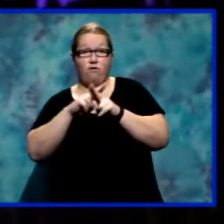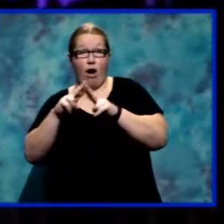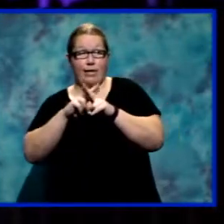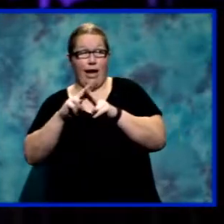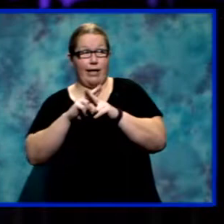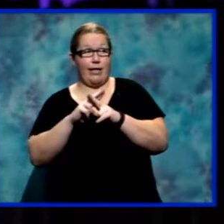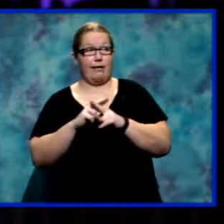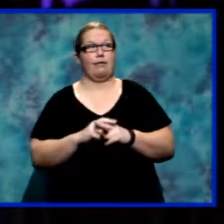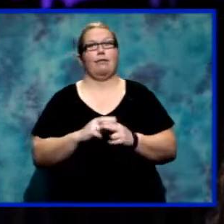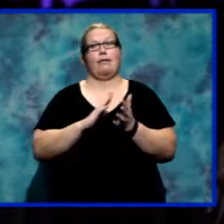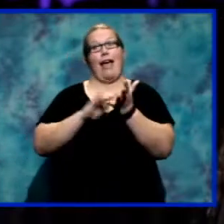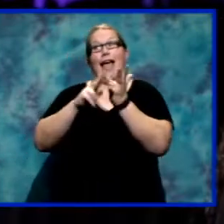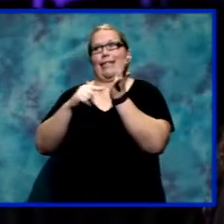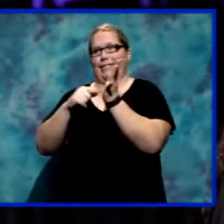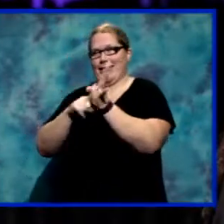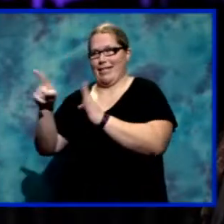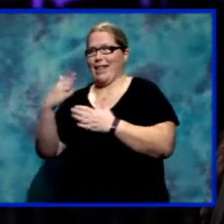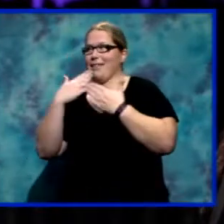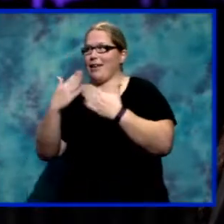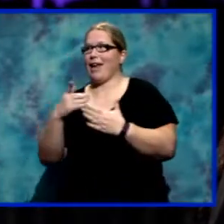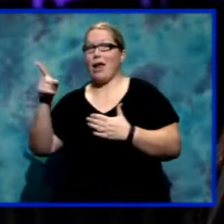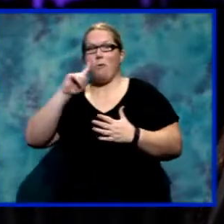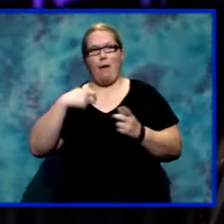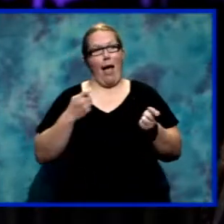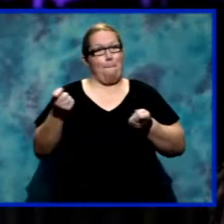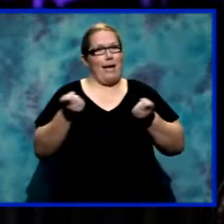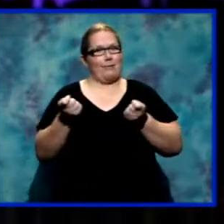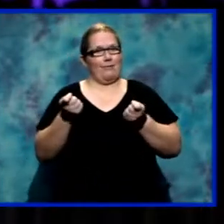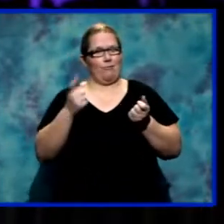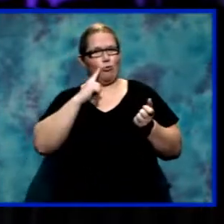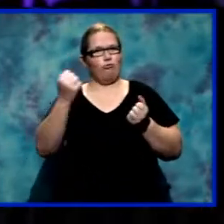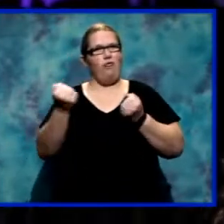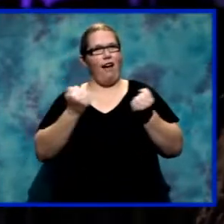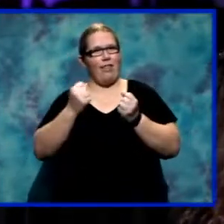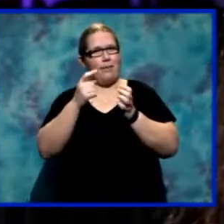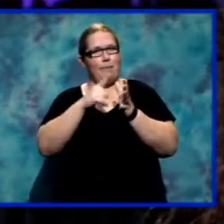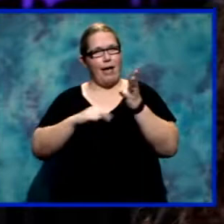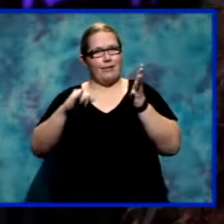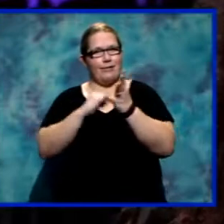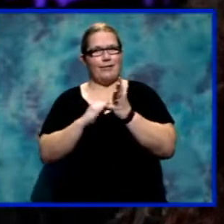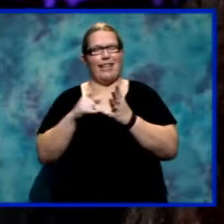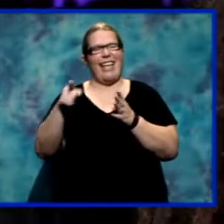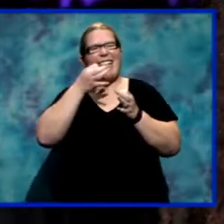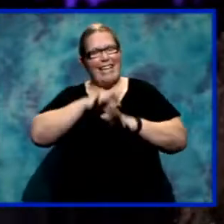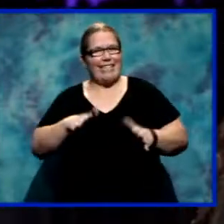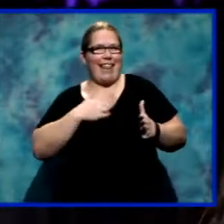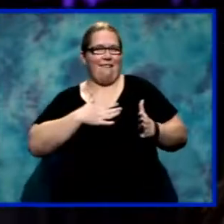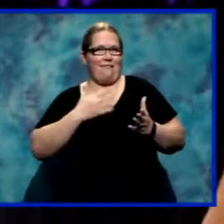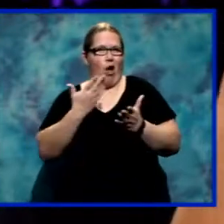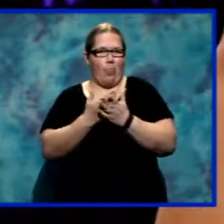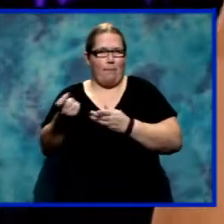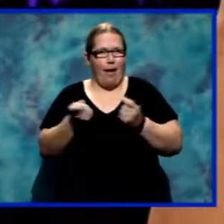Hunty, thank you, he's gonna be our bus driver. Kids love traveling on the bus. They're